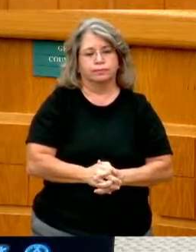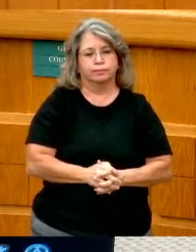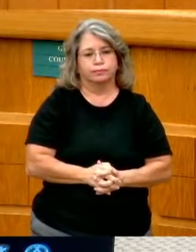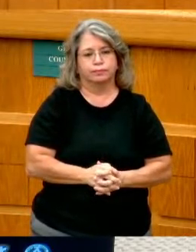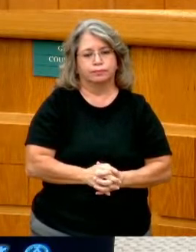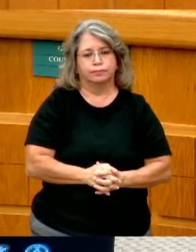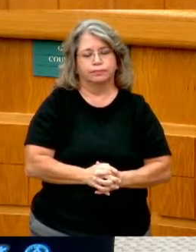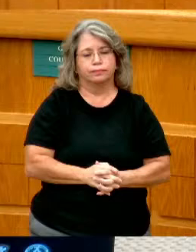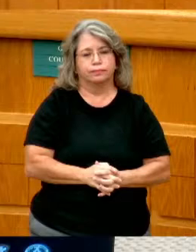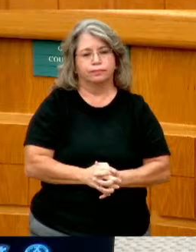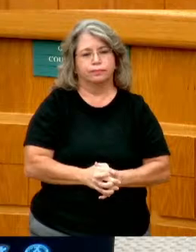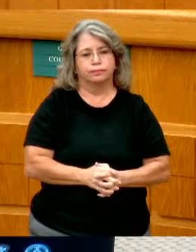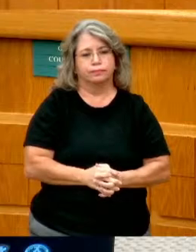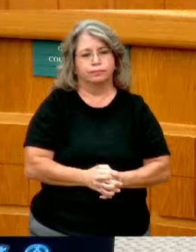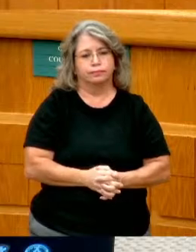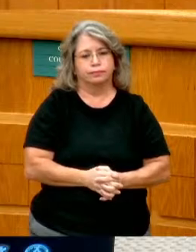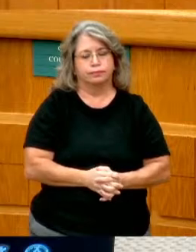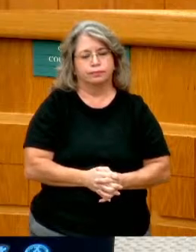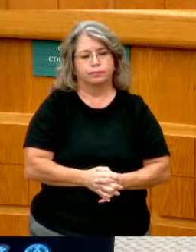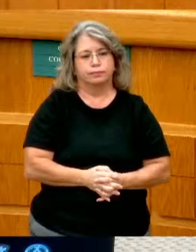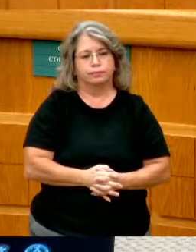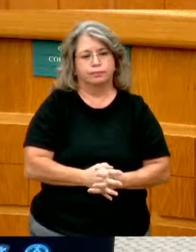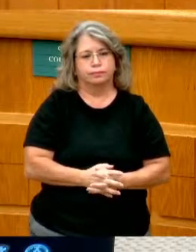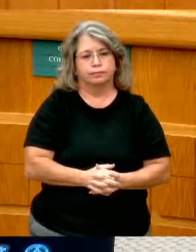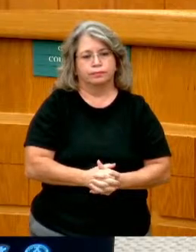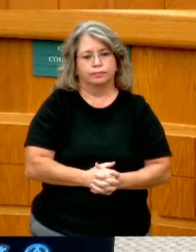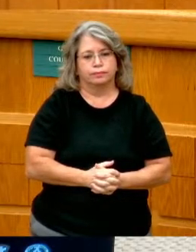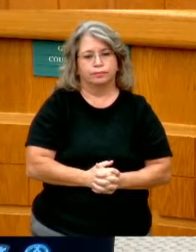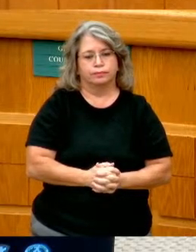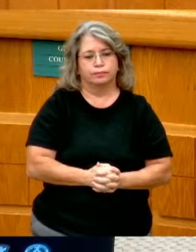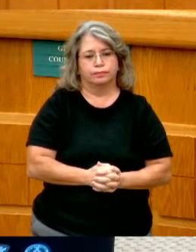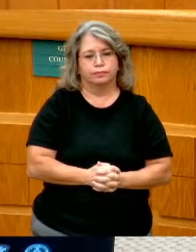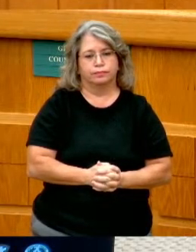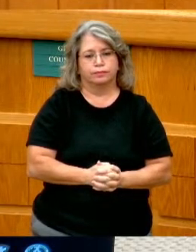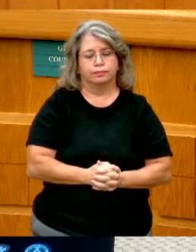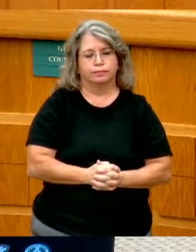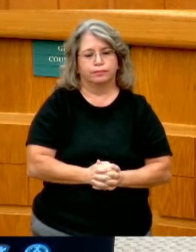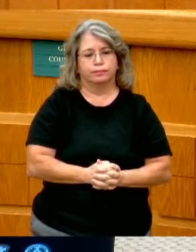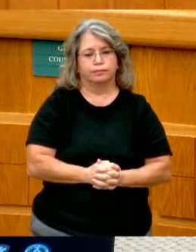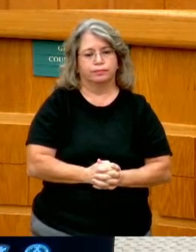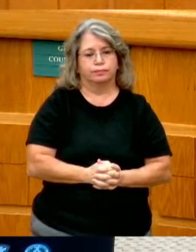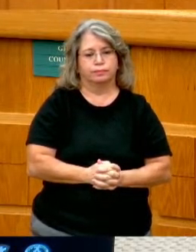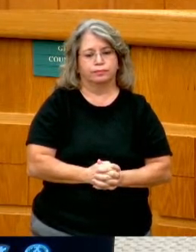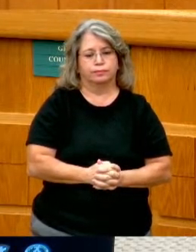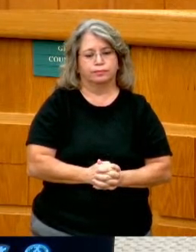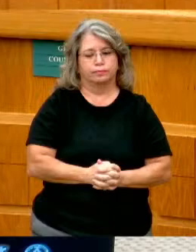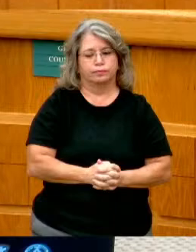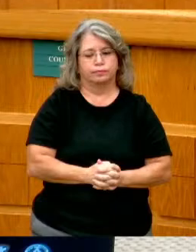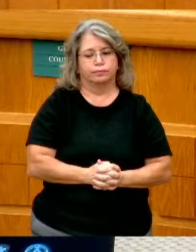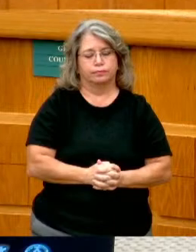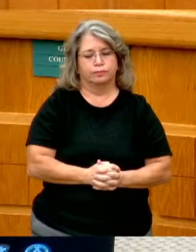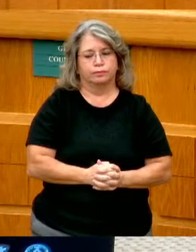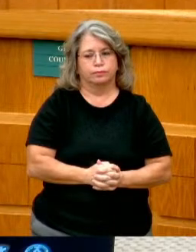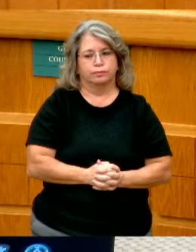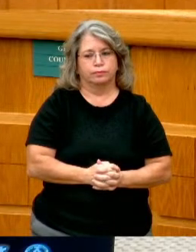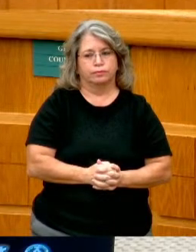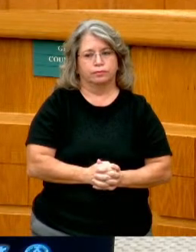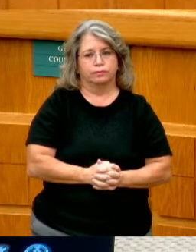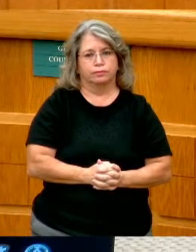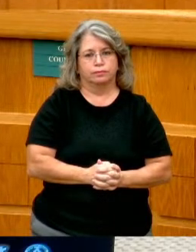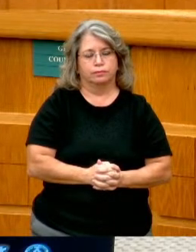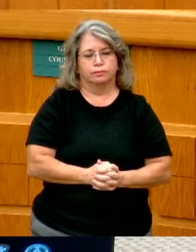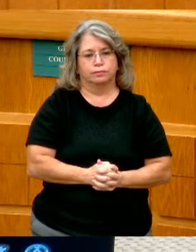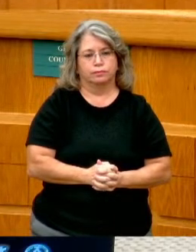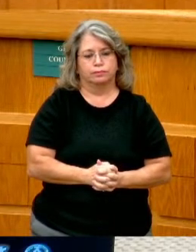días después de su primera dosis hasta 6 semanas después de su primera dosis, pero haga todo lo posible para que esté lo más cerca posible de la fecha de